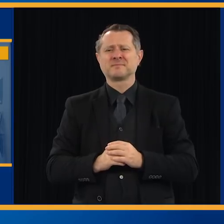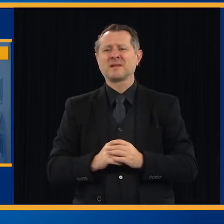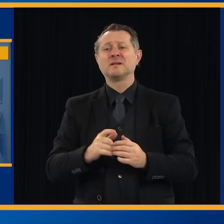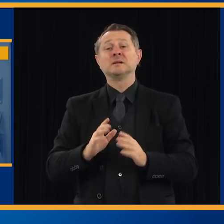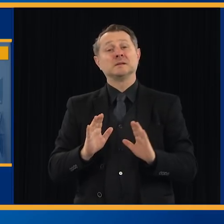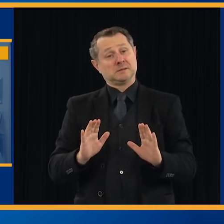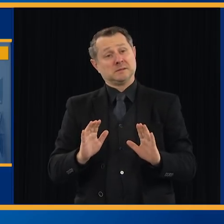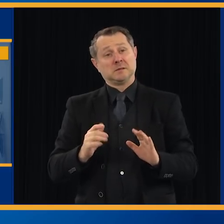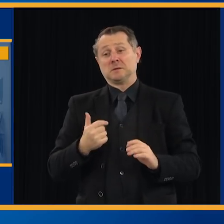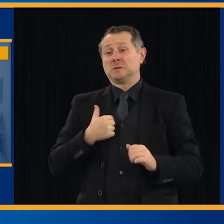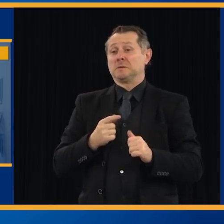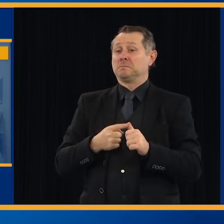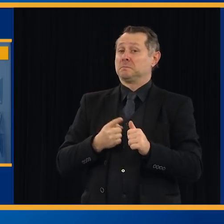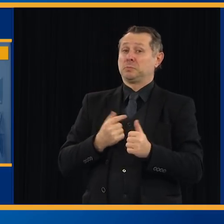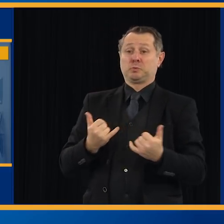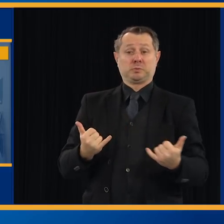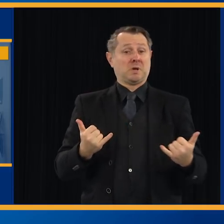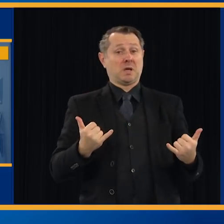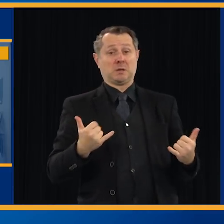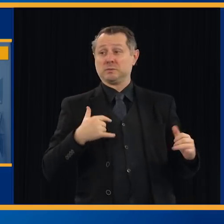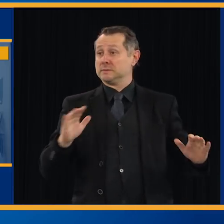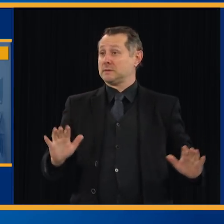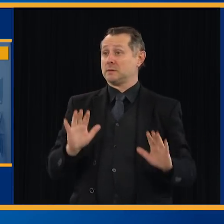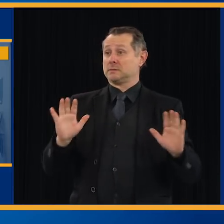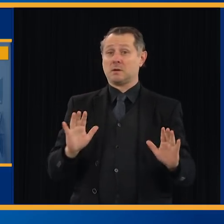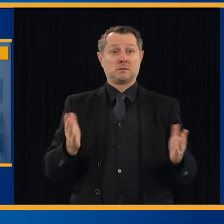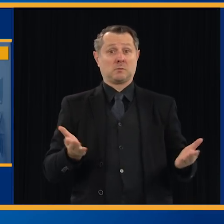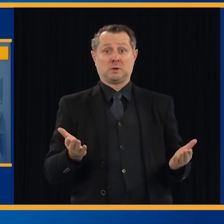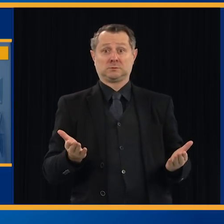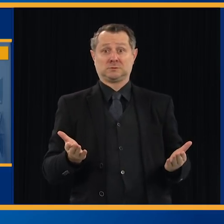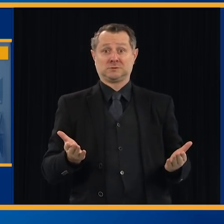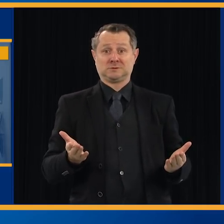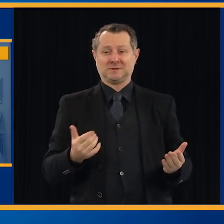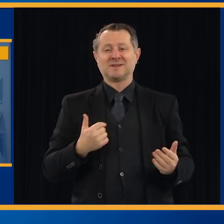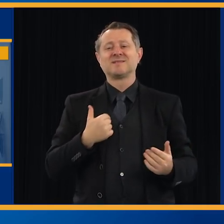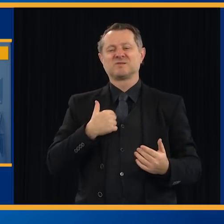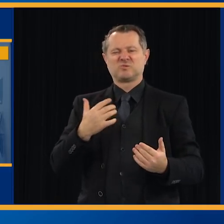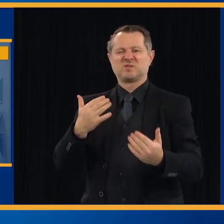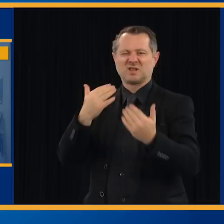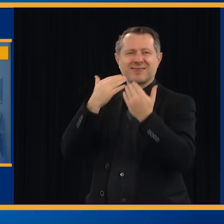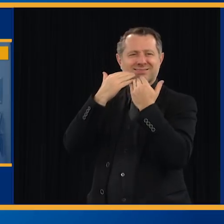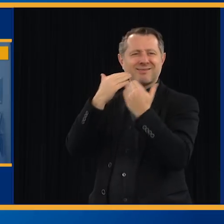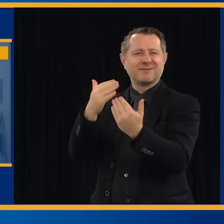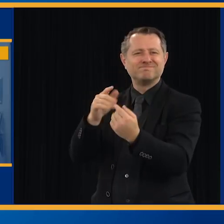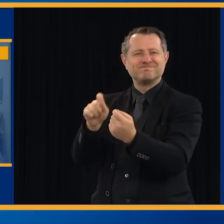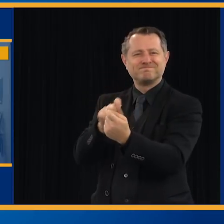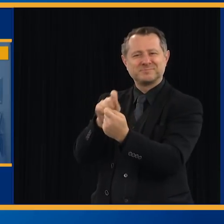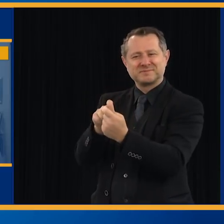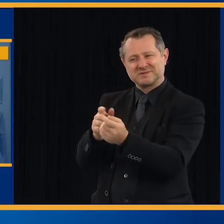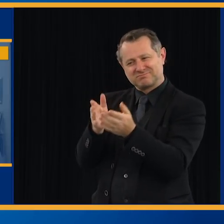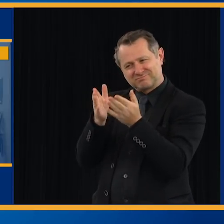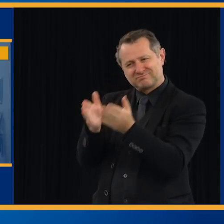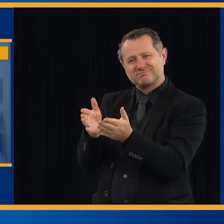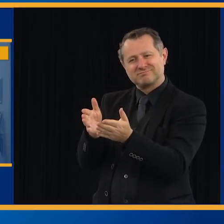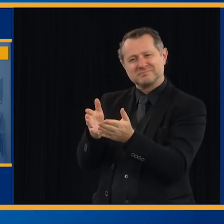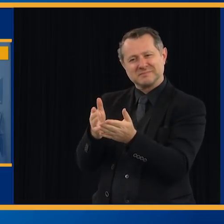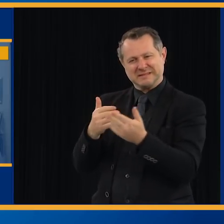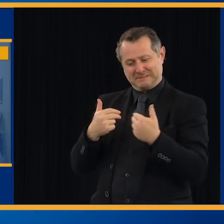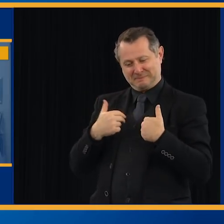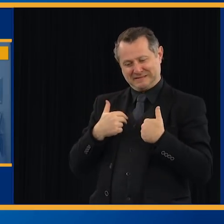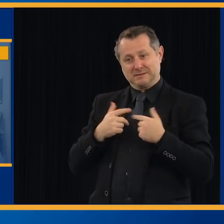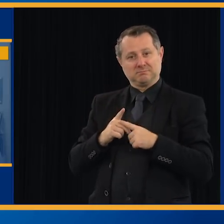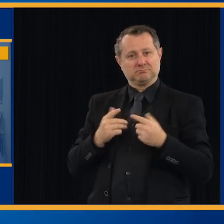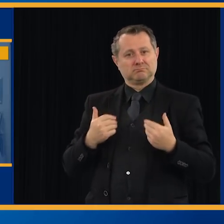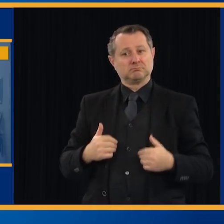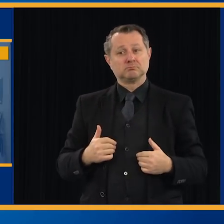Sunday, day of reflection, thank you from the bottom of my heart and on